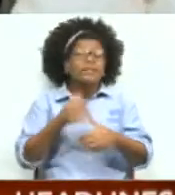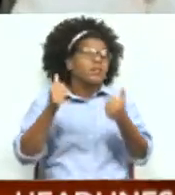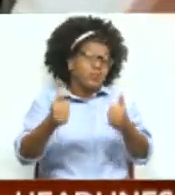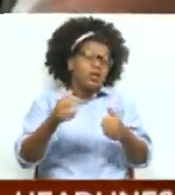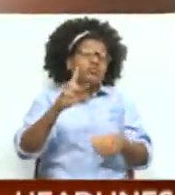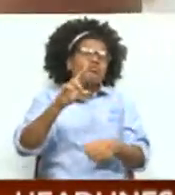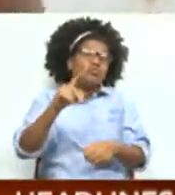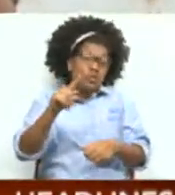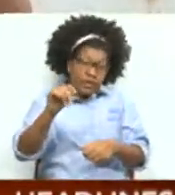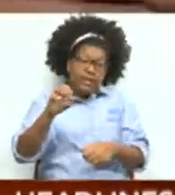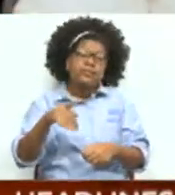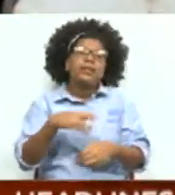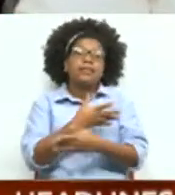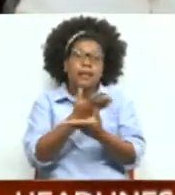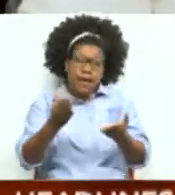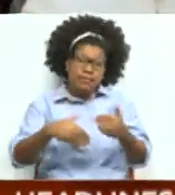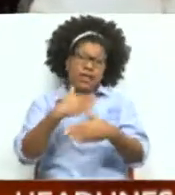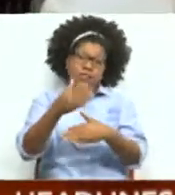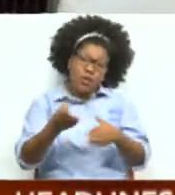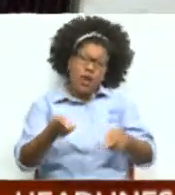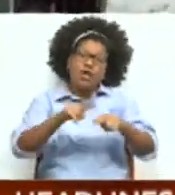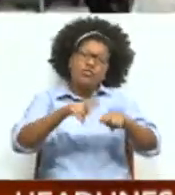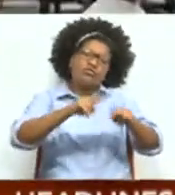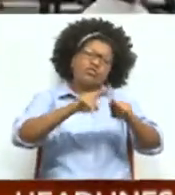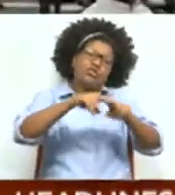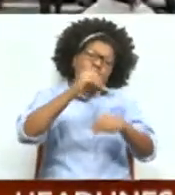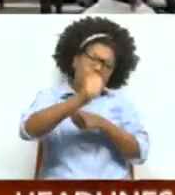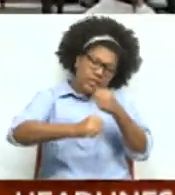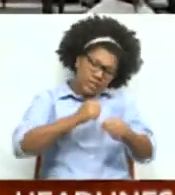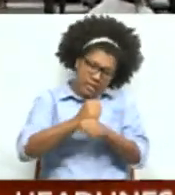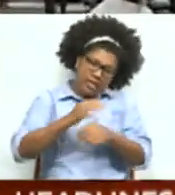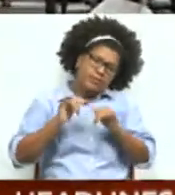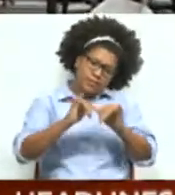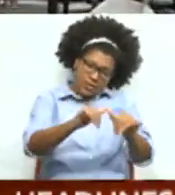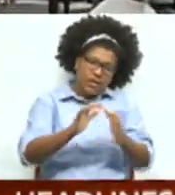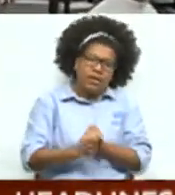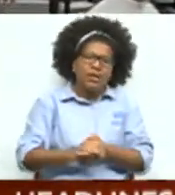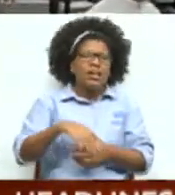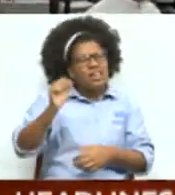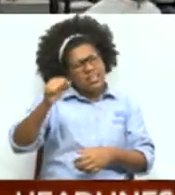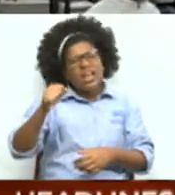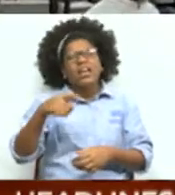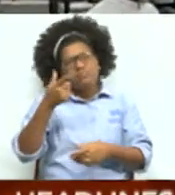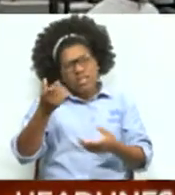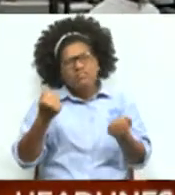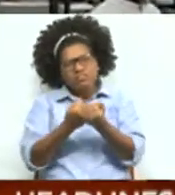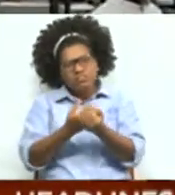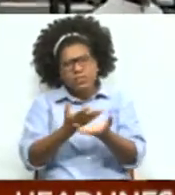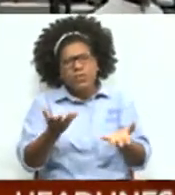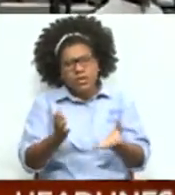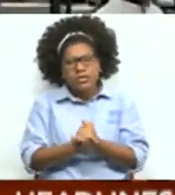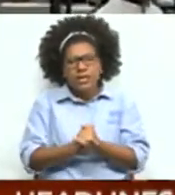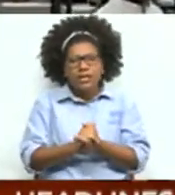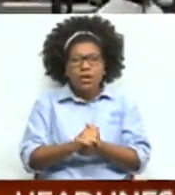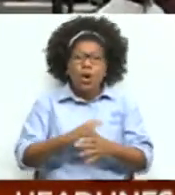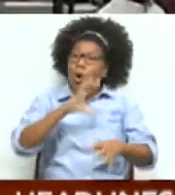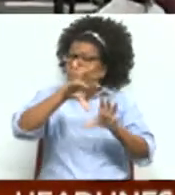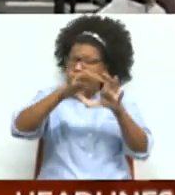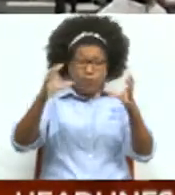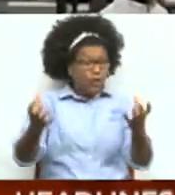go up as the years go by. Yeah, I'm satisfied. All over the world paying property tax,